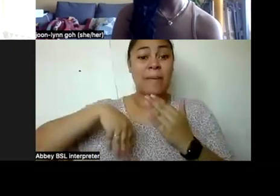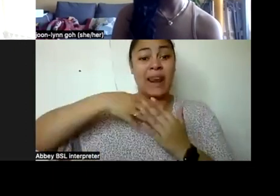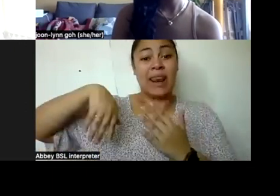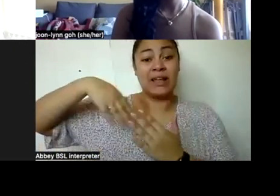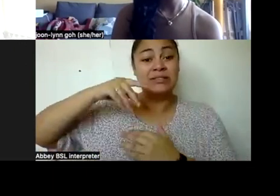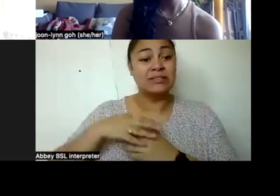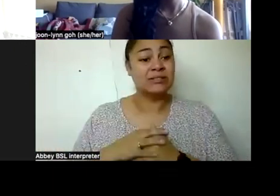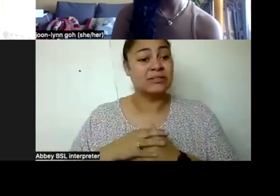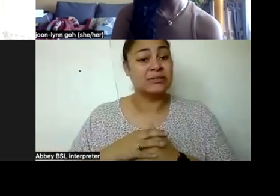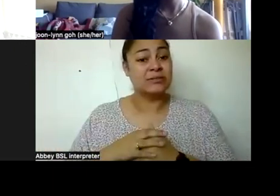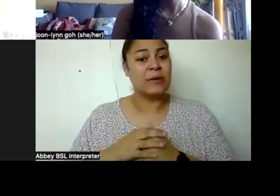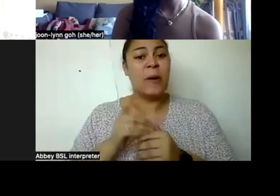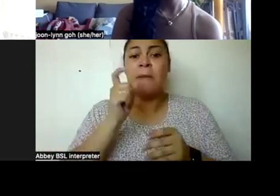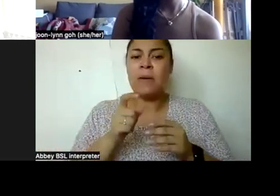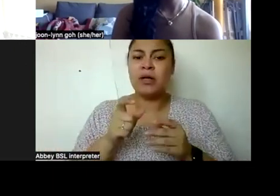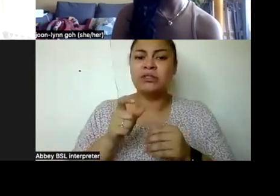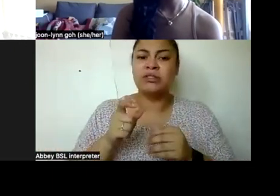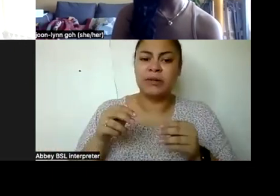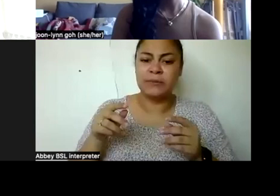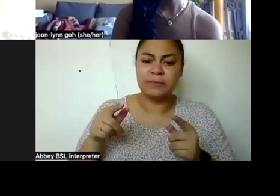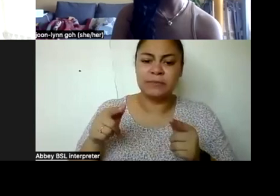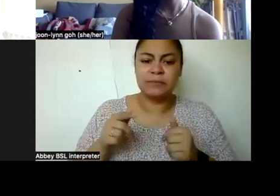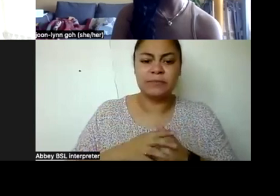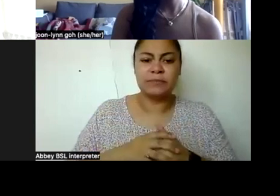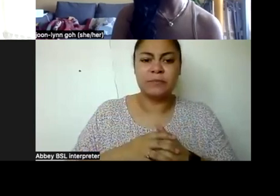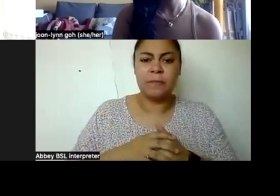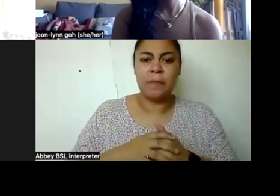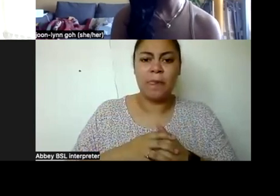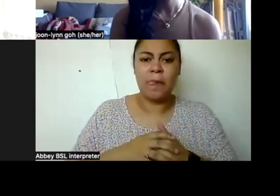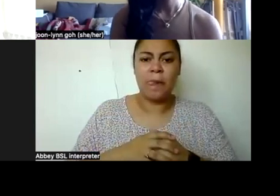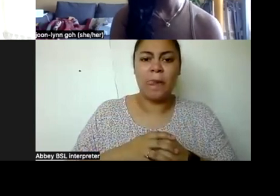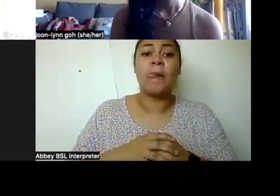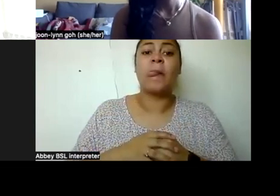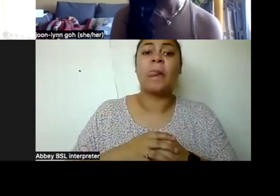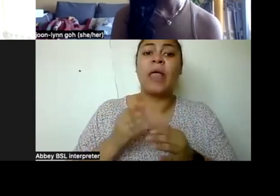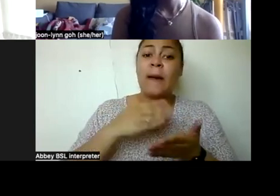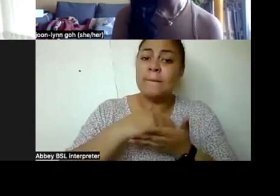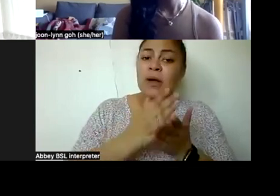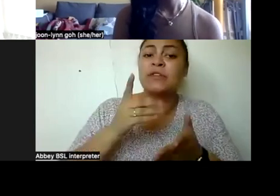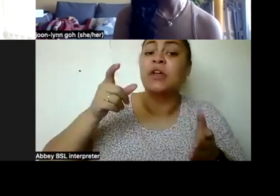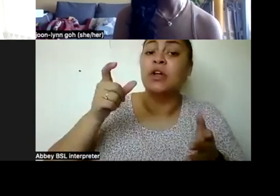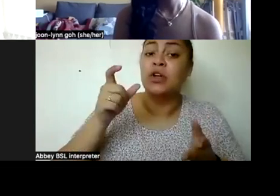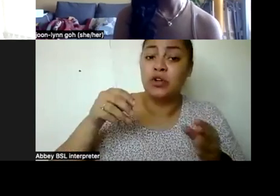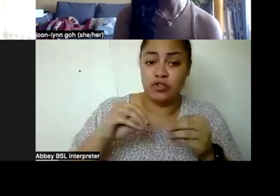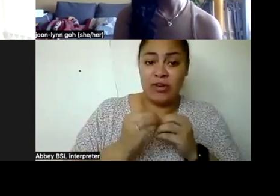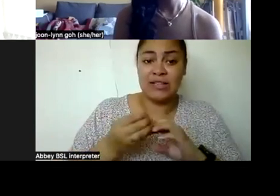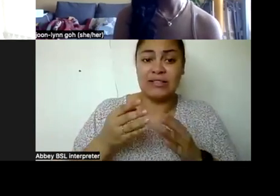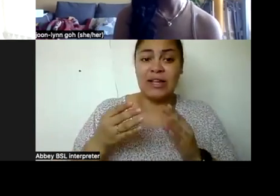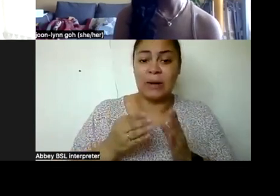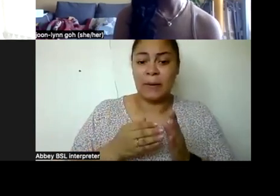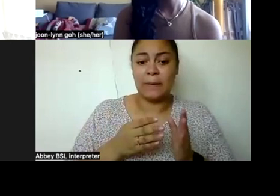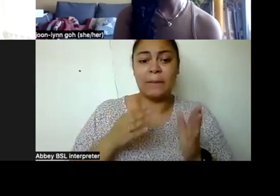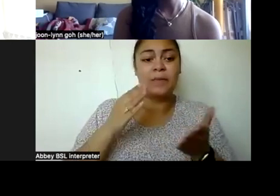the person-centric approach, and part of creating equitable structures can mean that it can take a toll